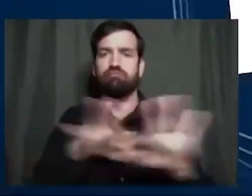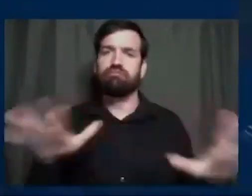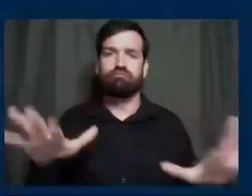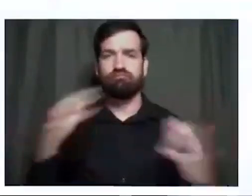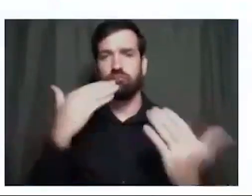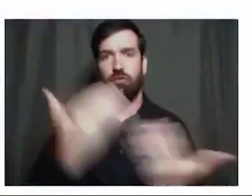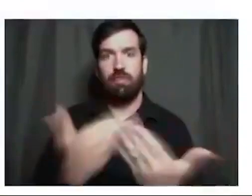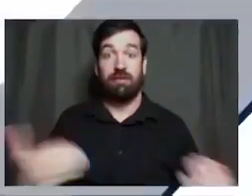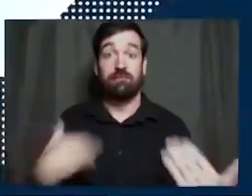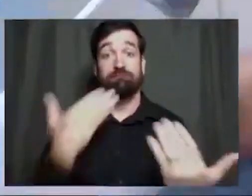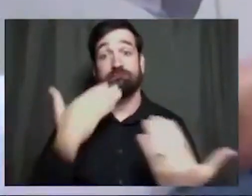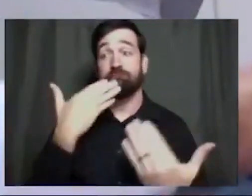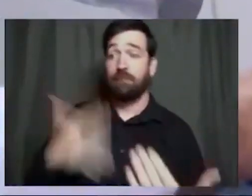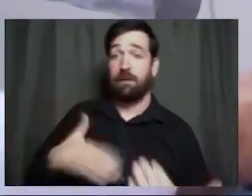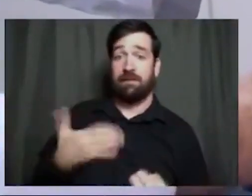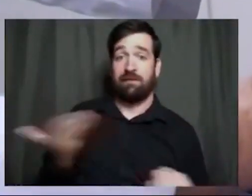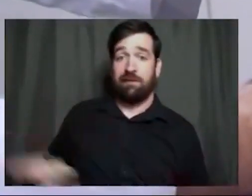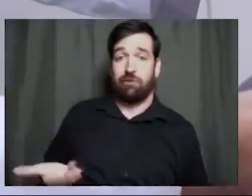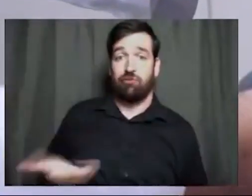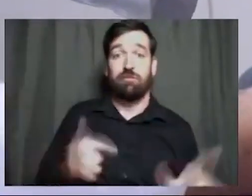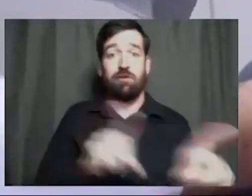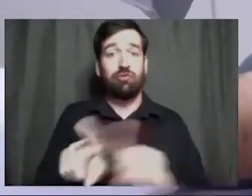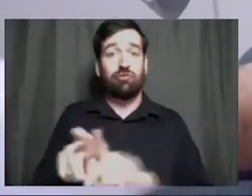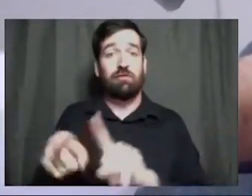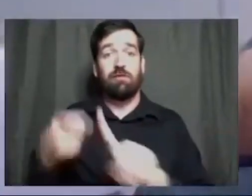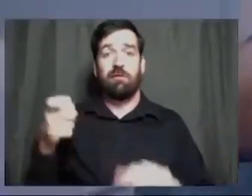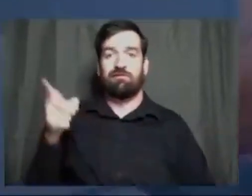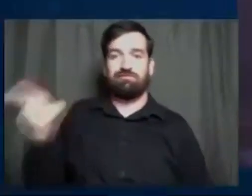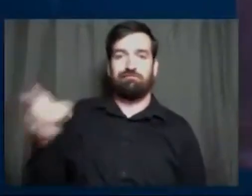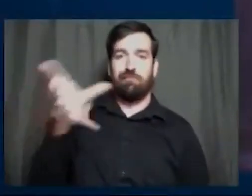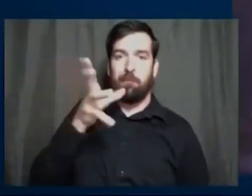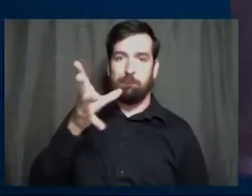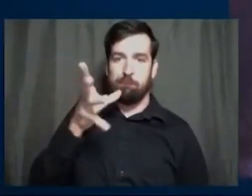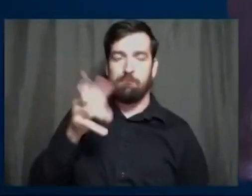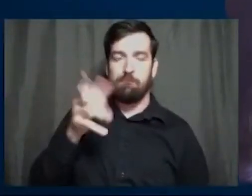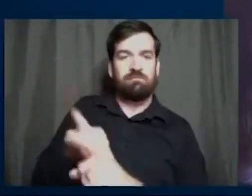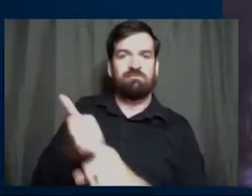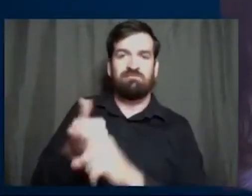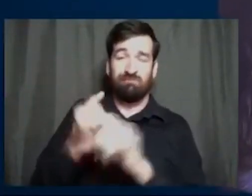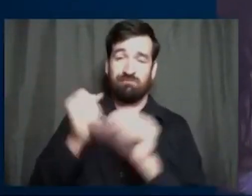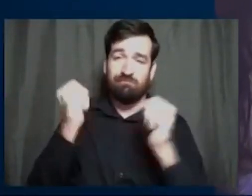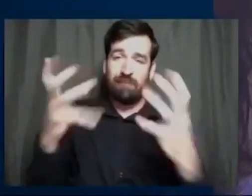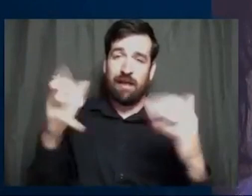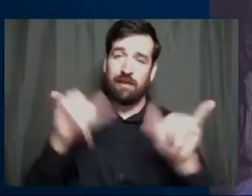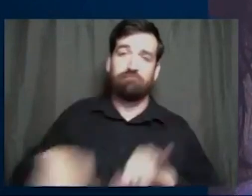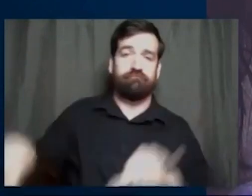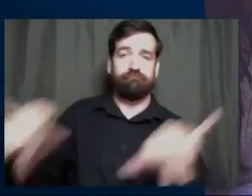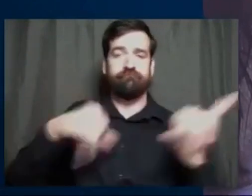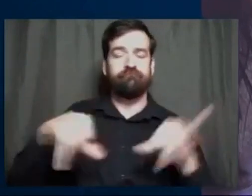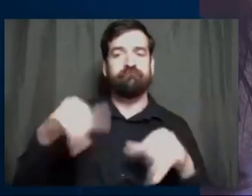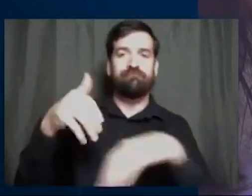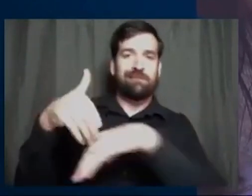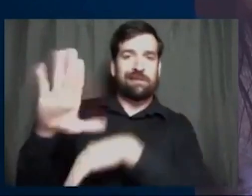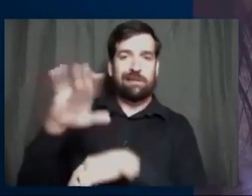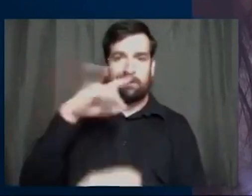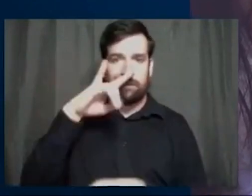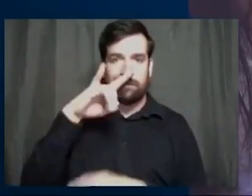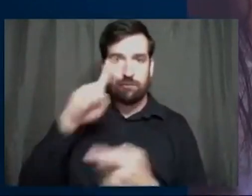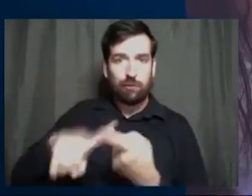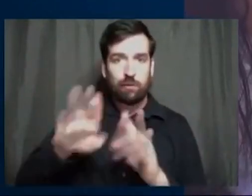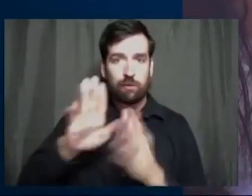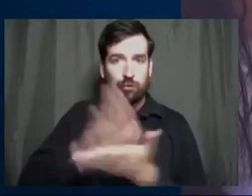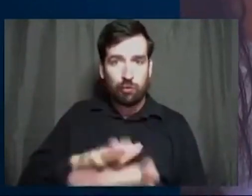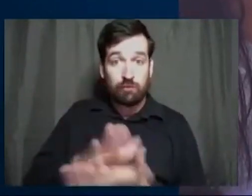her. We're also going to hear from this mom. She, like so many parents, sent their little kid off to school, but last week,